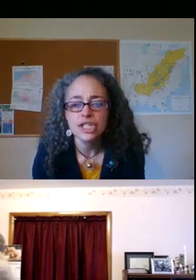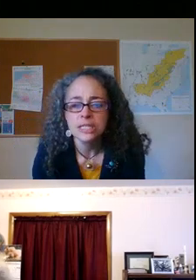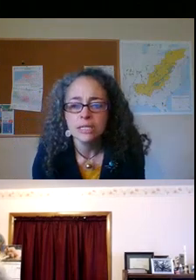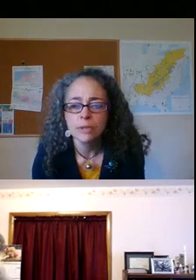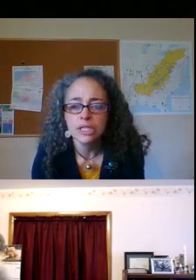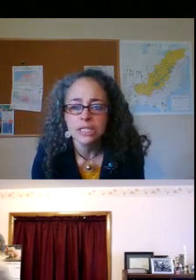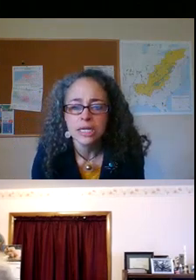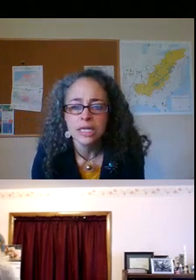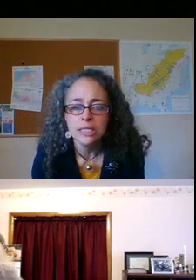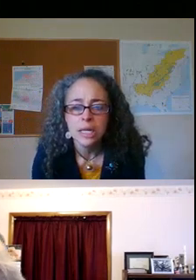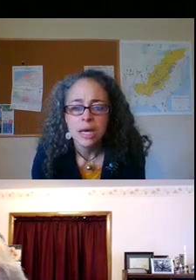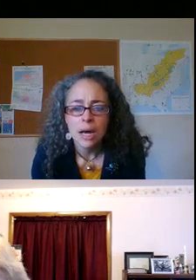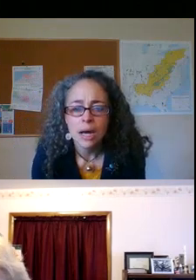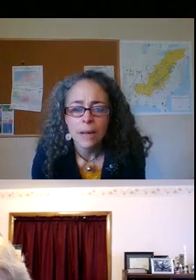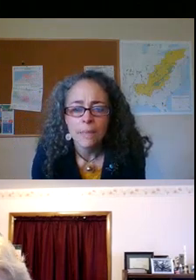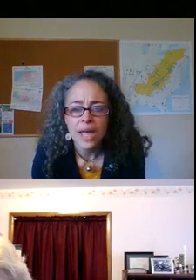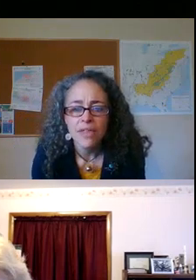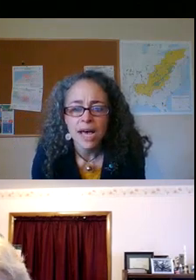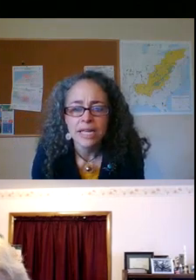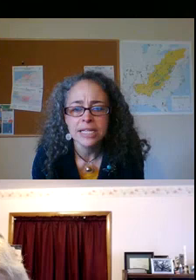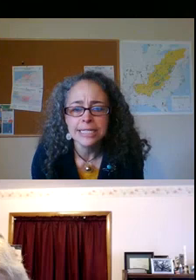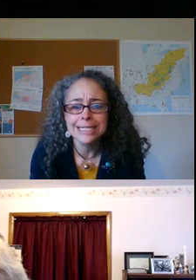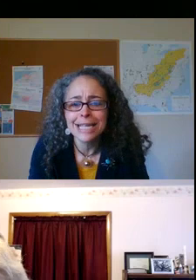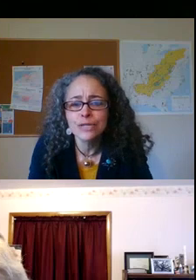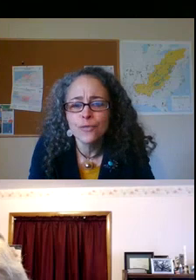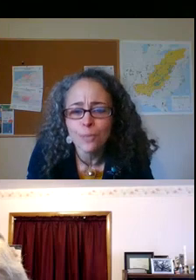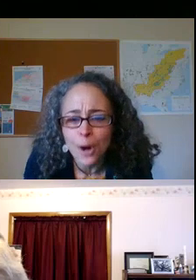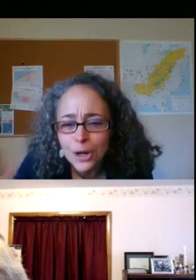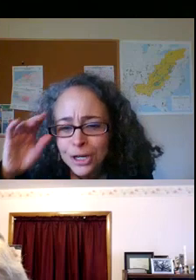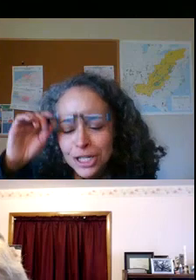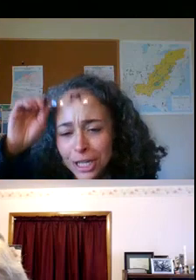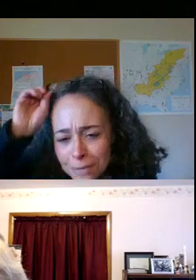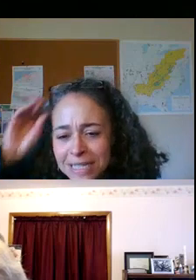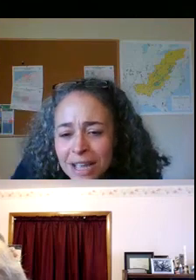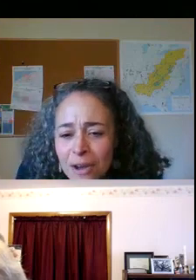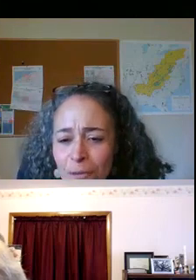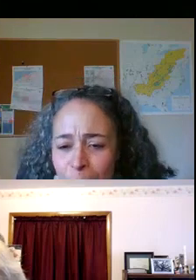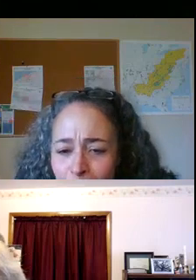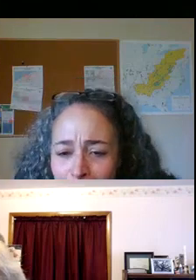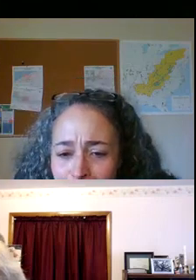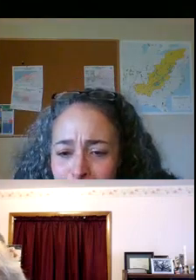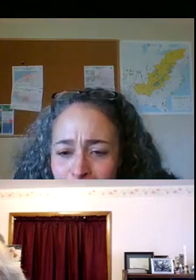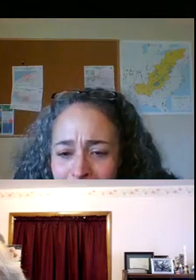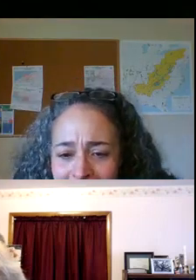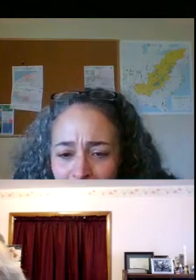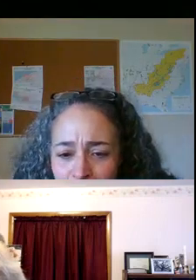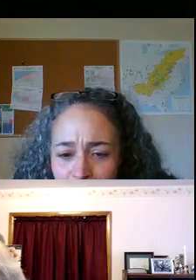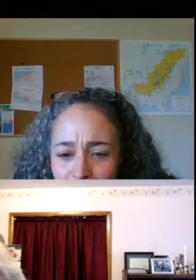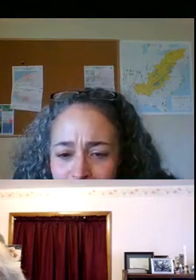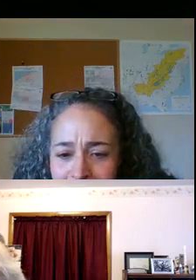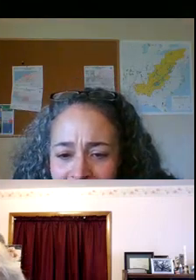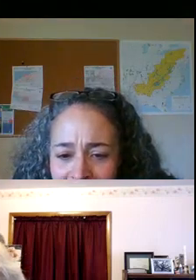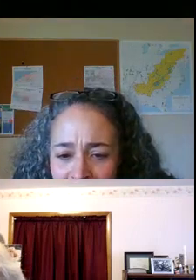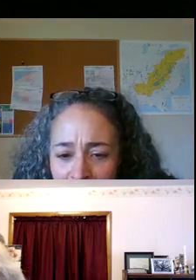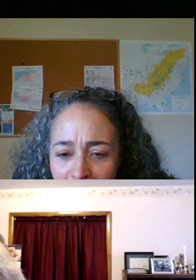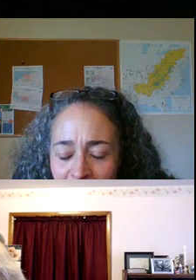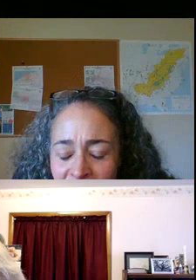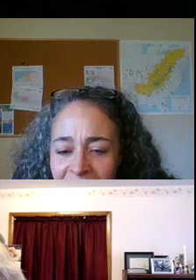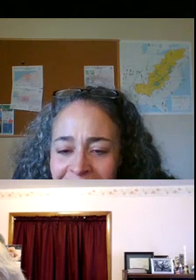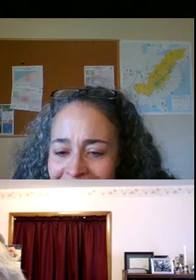information session similar to this. And that stands for Partnerships for Opportunity and Workforce